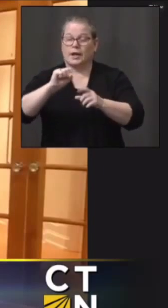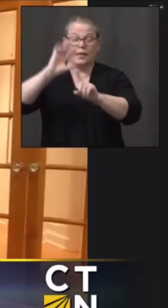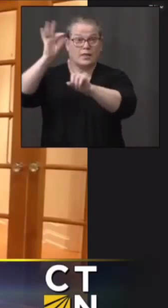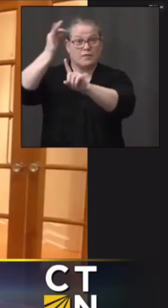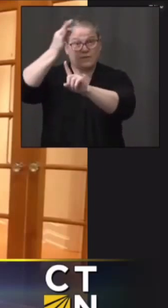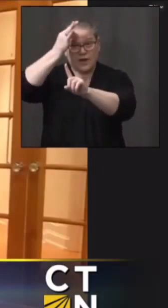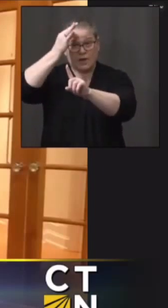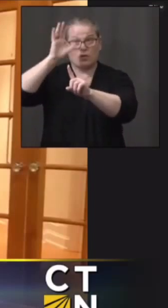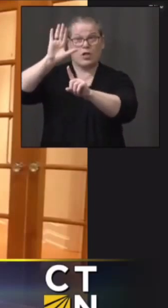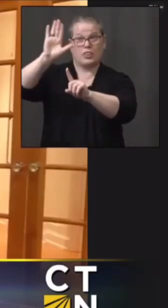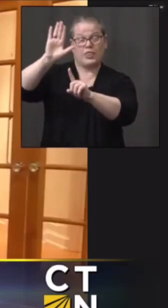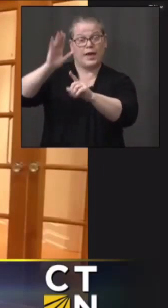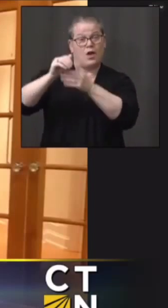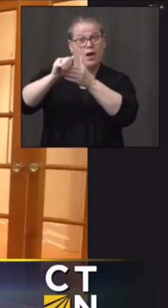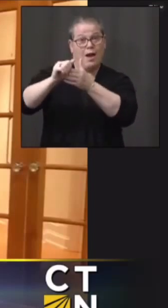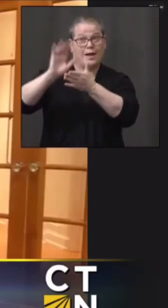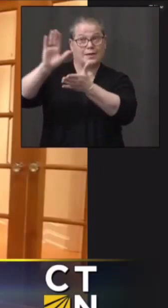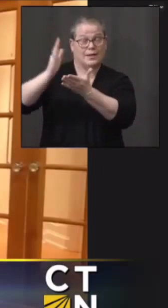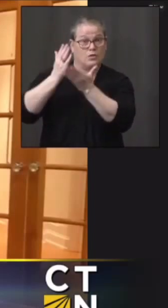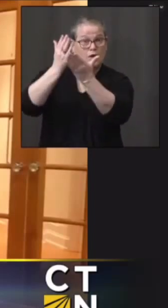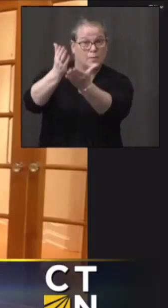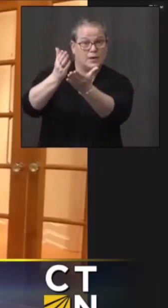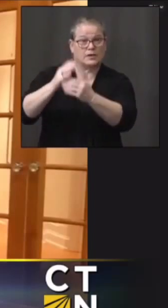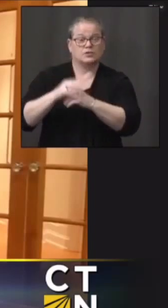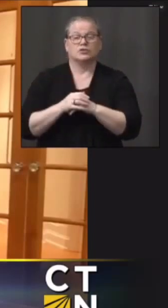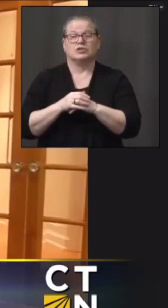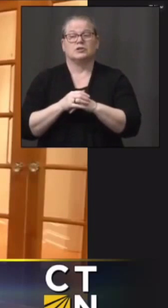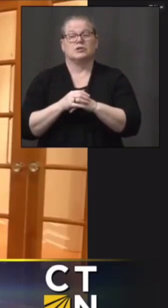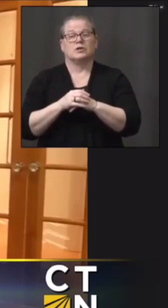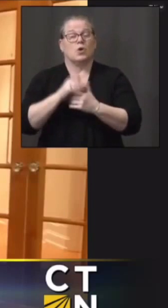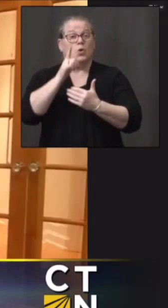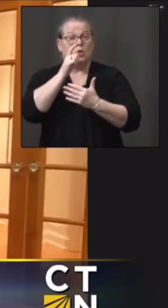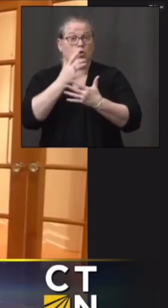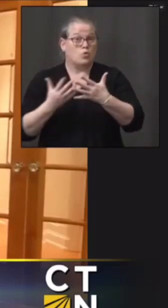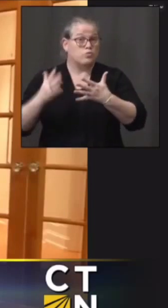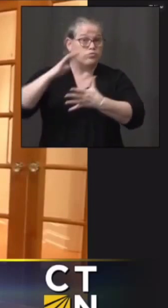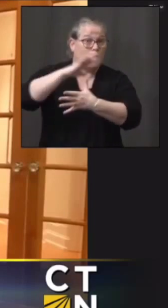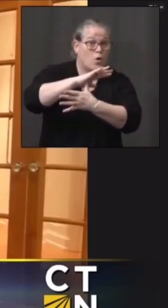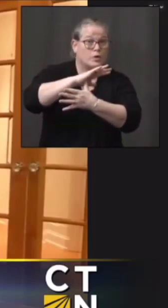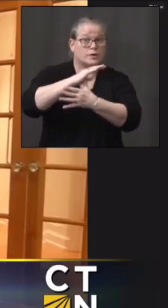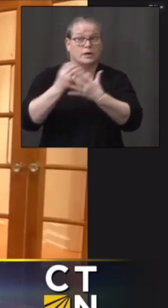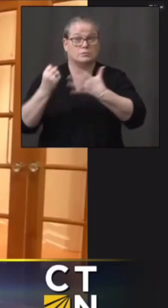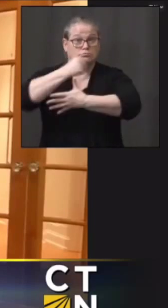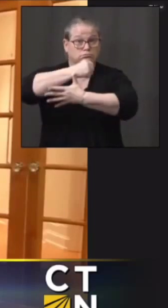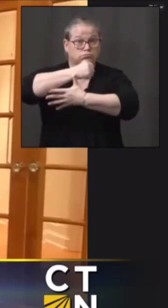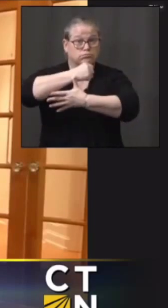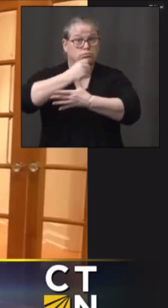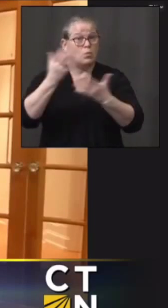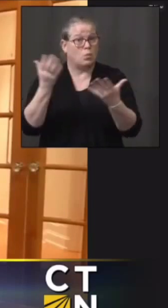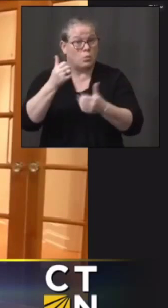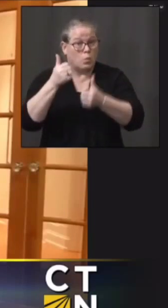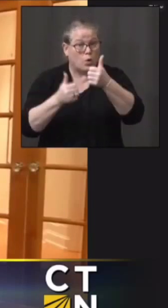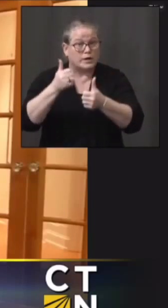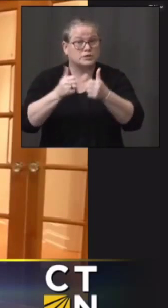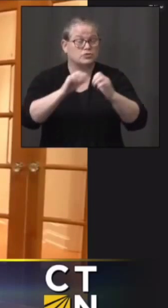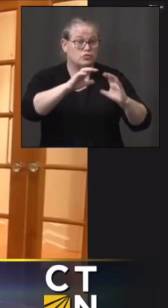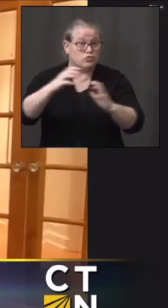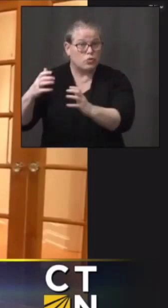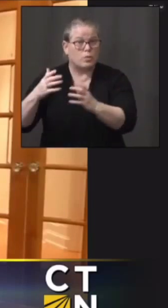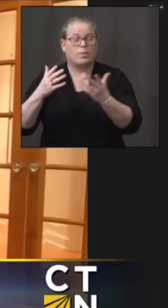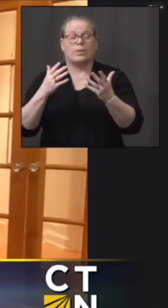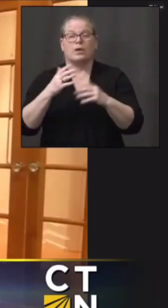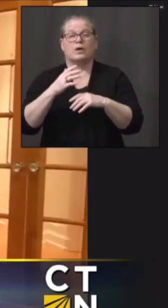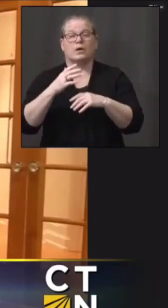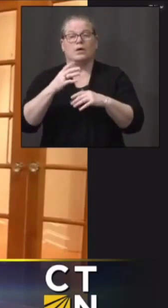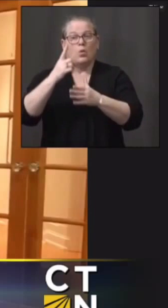on recommended prioritization as the inventory of vaccines, more clarity is provided around, what